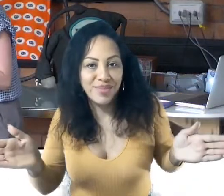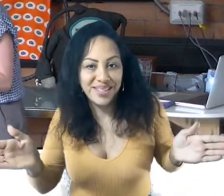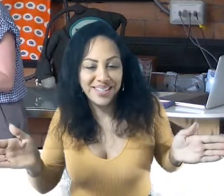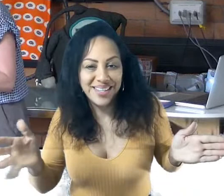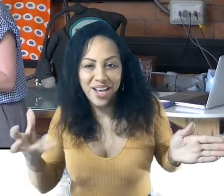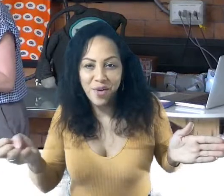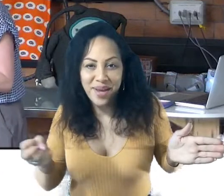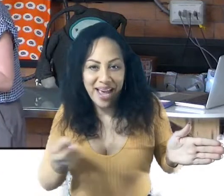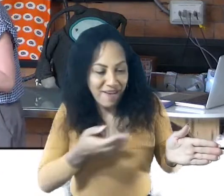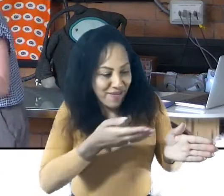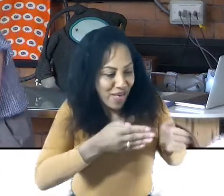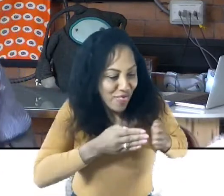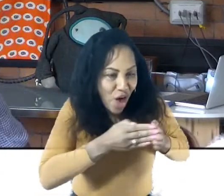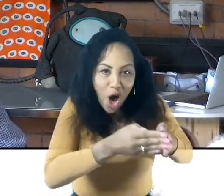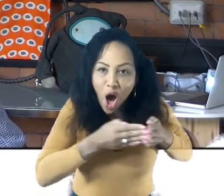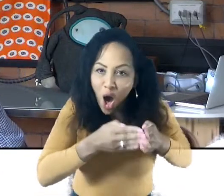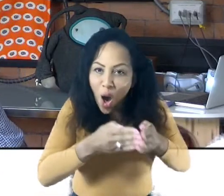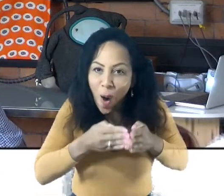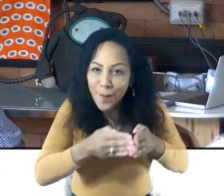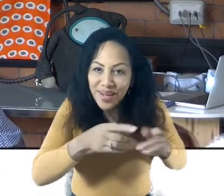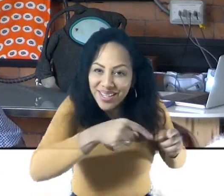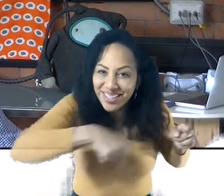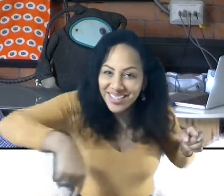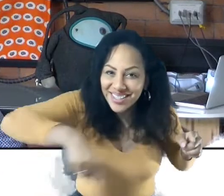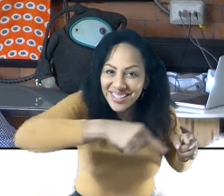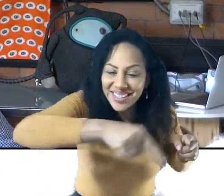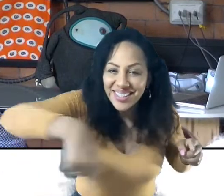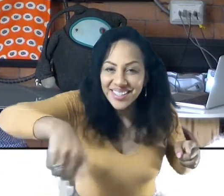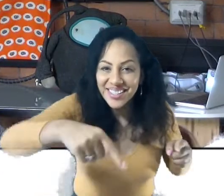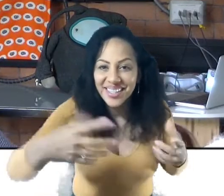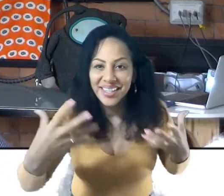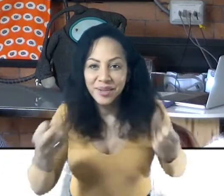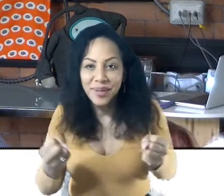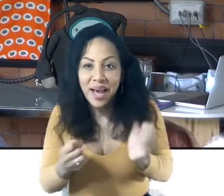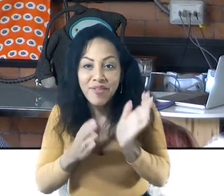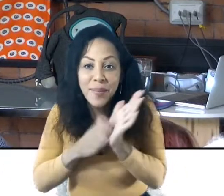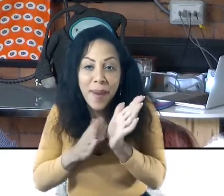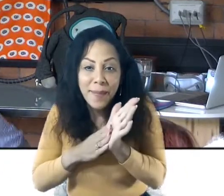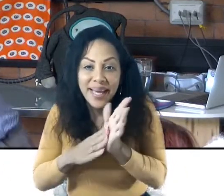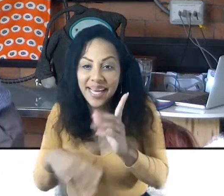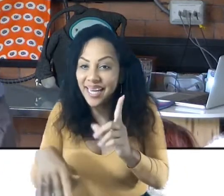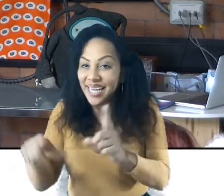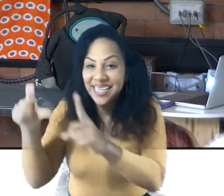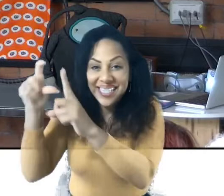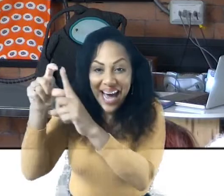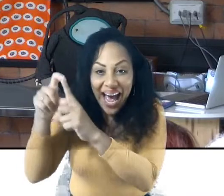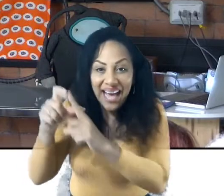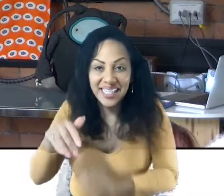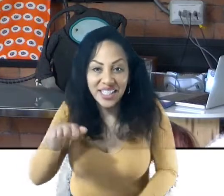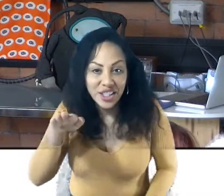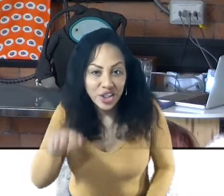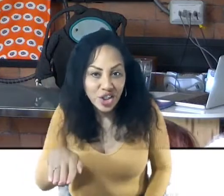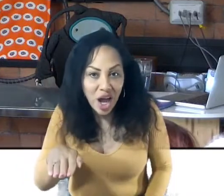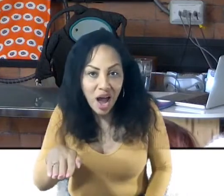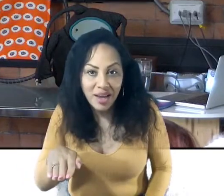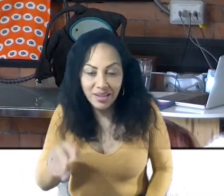We've got then the mummy and the child, or the dad and the child who had got their arms around the rock